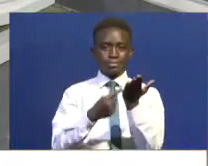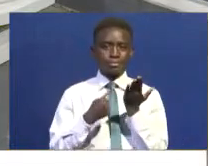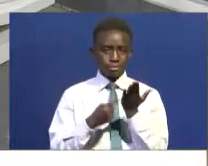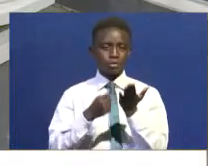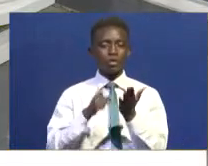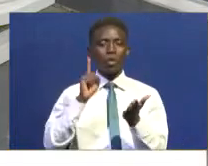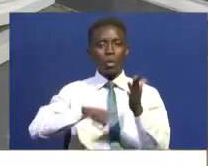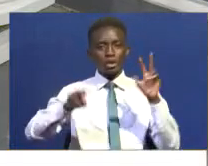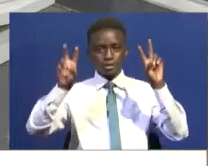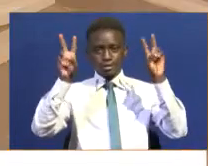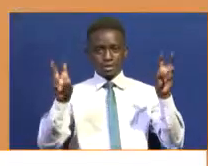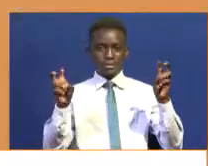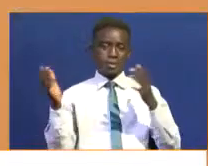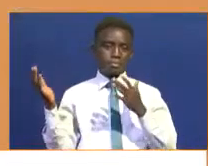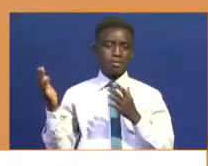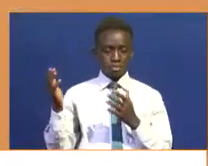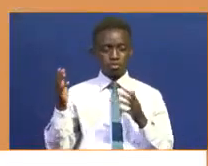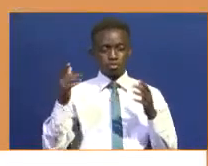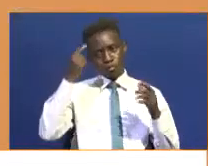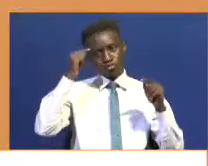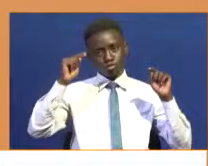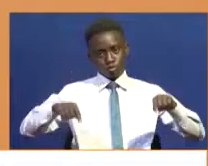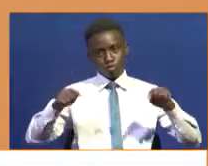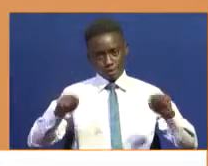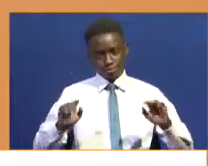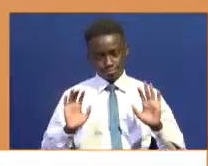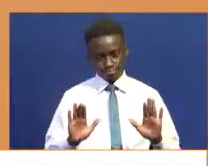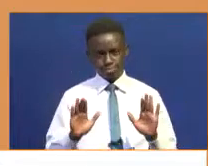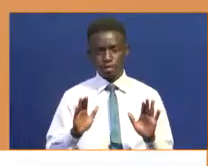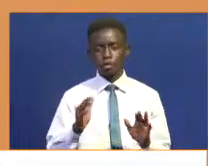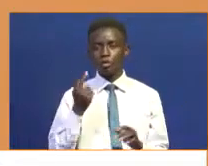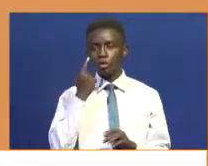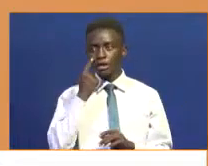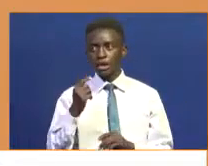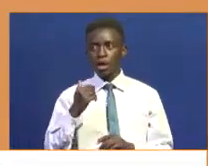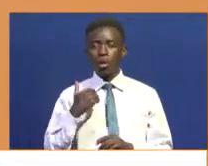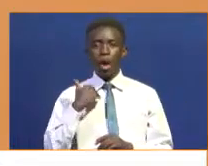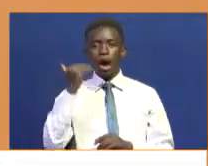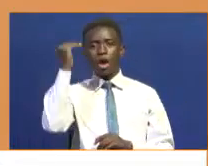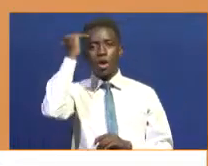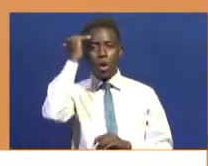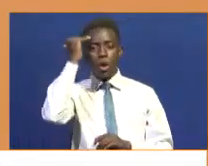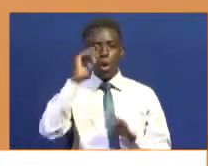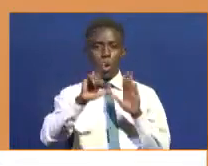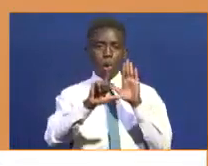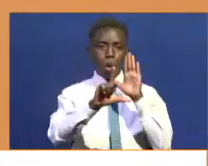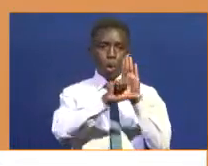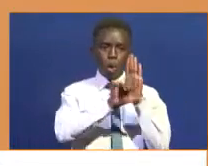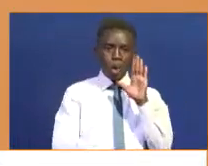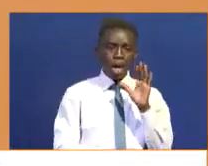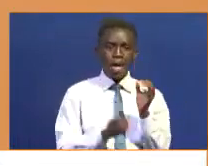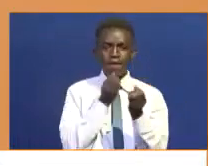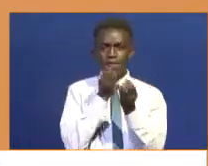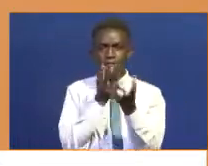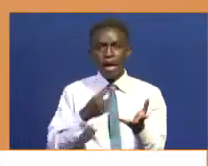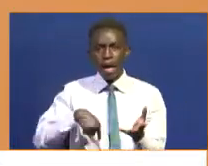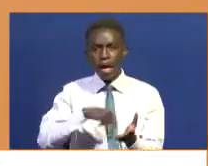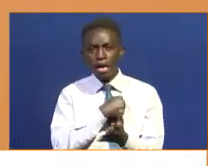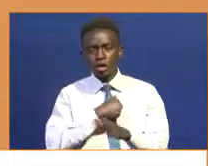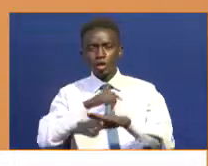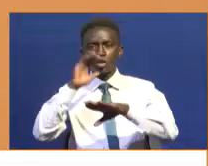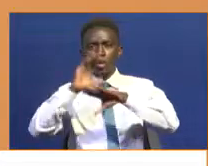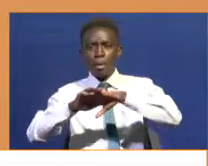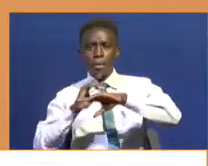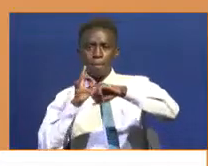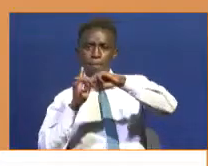And of course, because we are keeping an eye to see what the legal minds will tell us about the merits and demerits of this